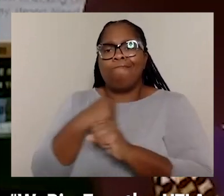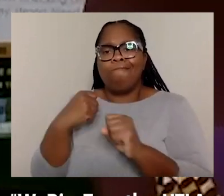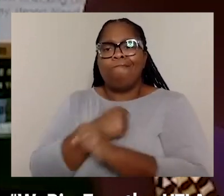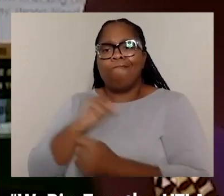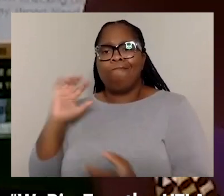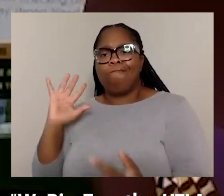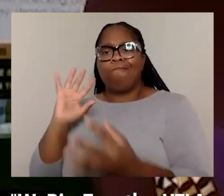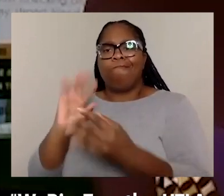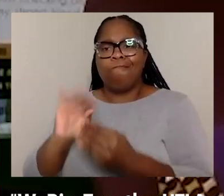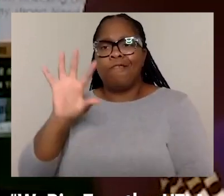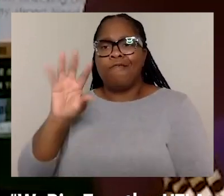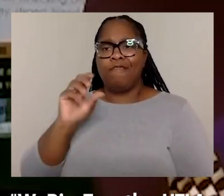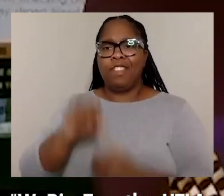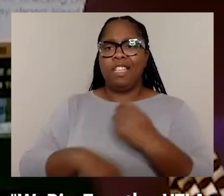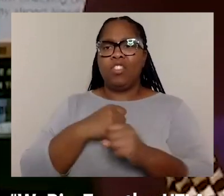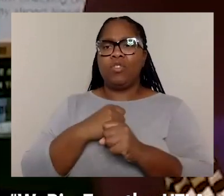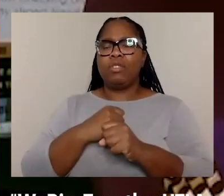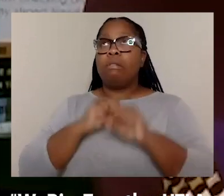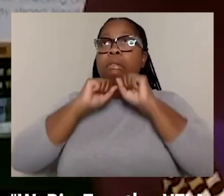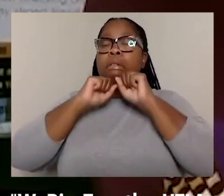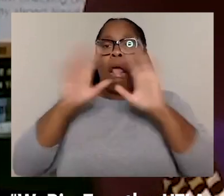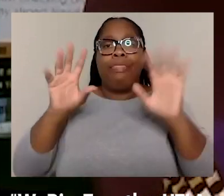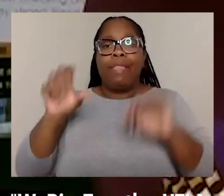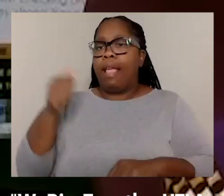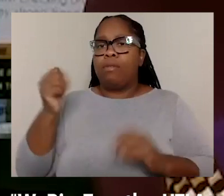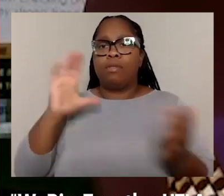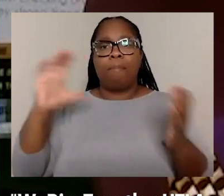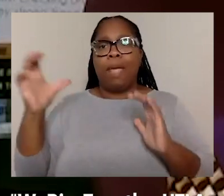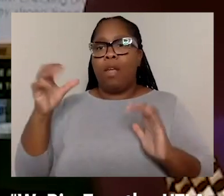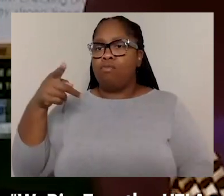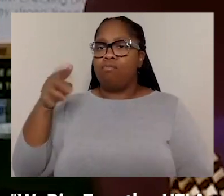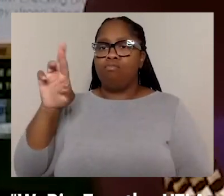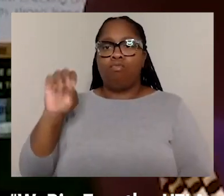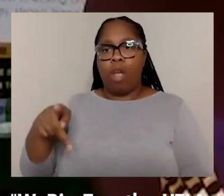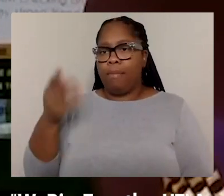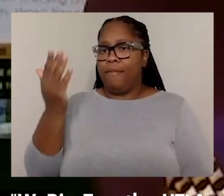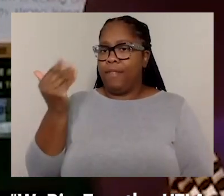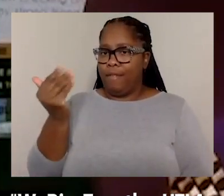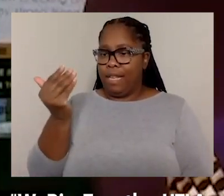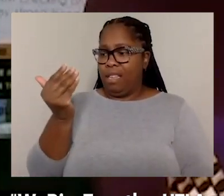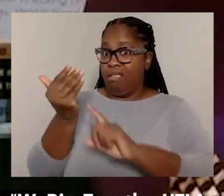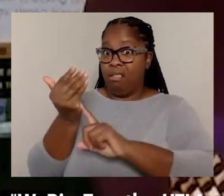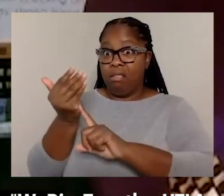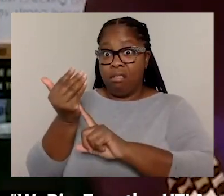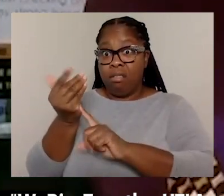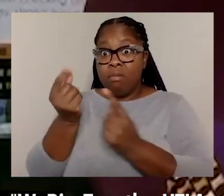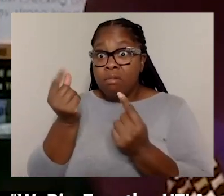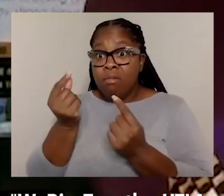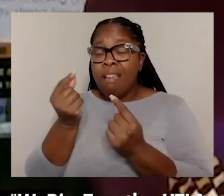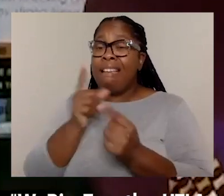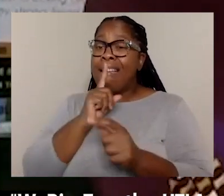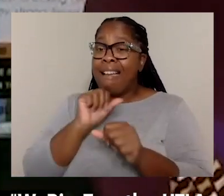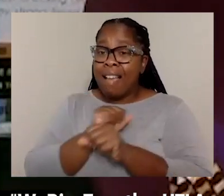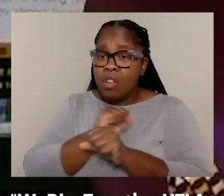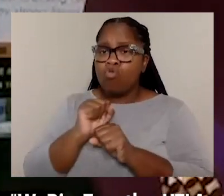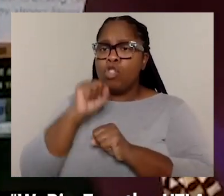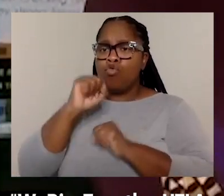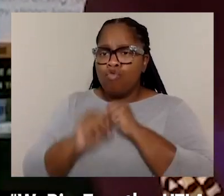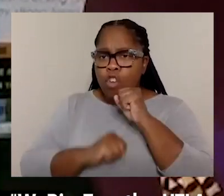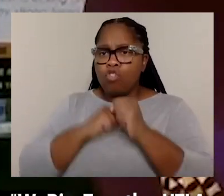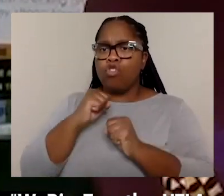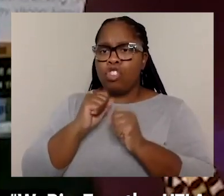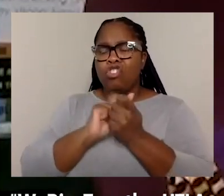Nothing compares. It actually structurally changes the way schools and